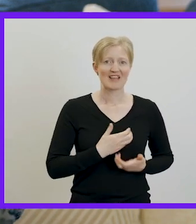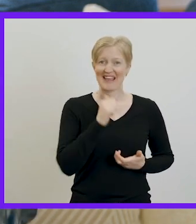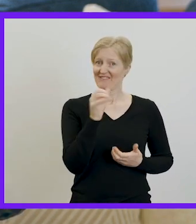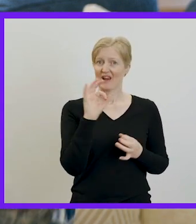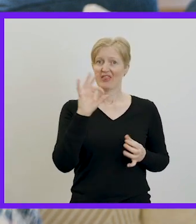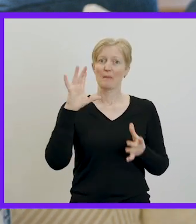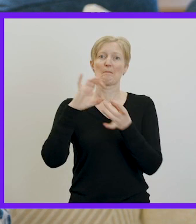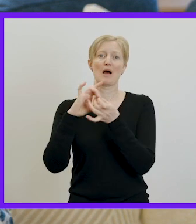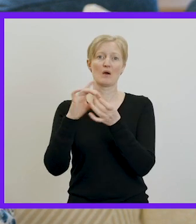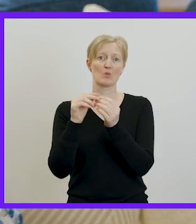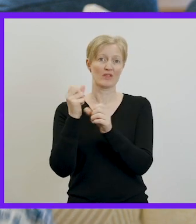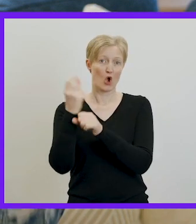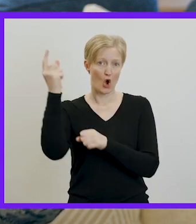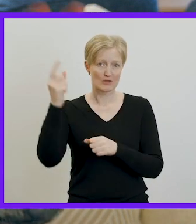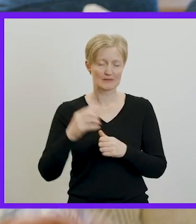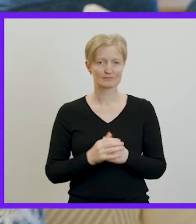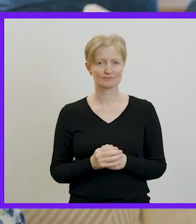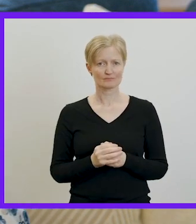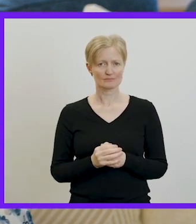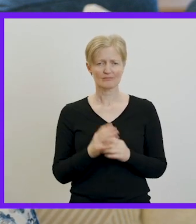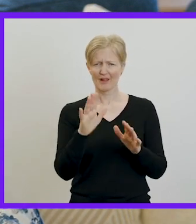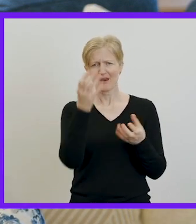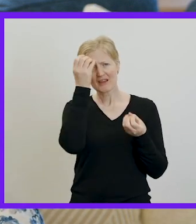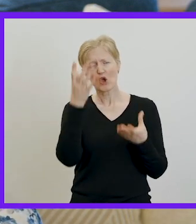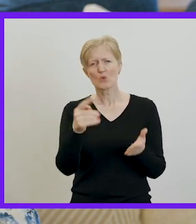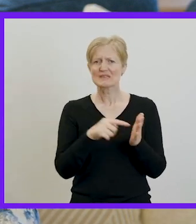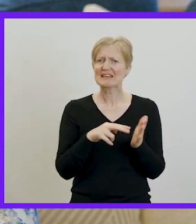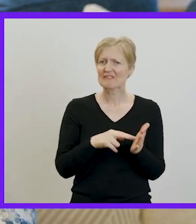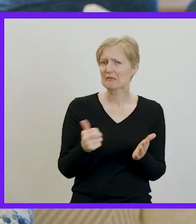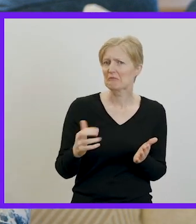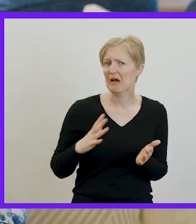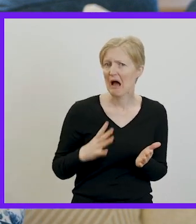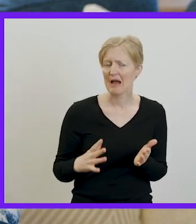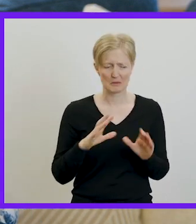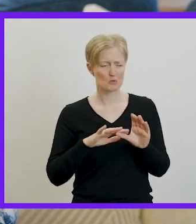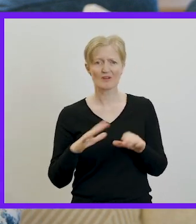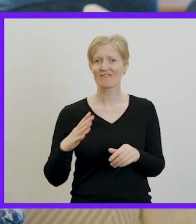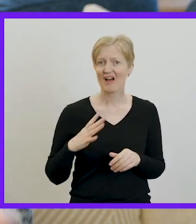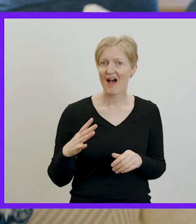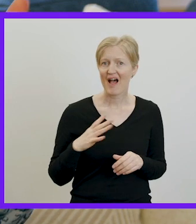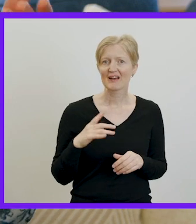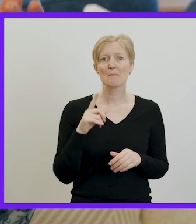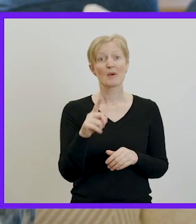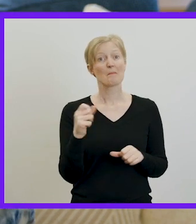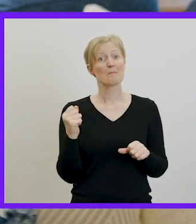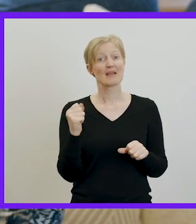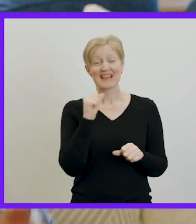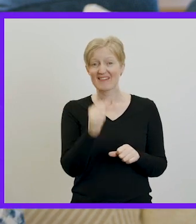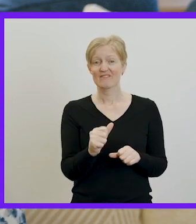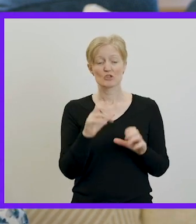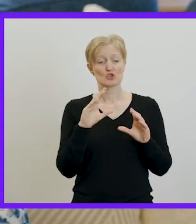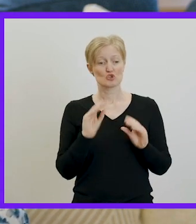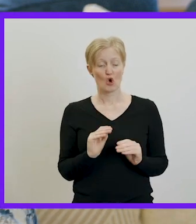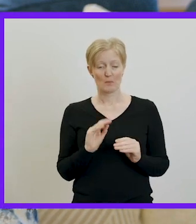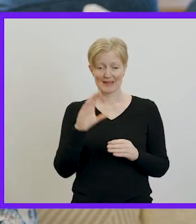comfort away from God. Now, I want to point out there's nothing wrong with TV or the computer or movies, but they can be an escape from